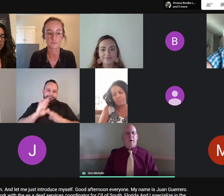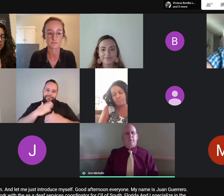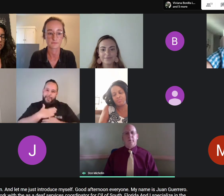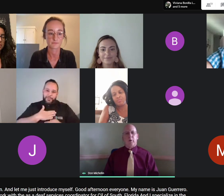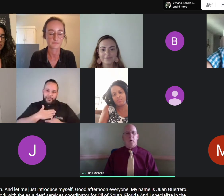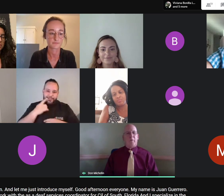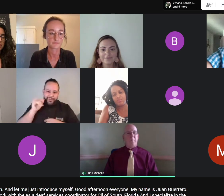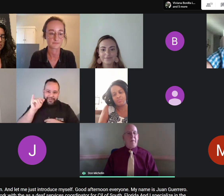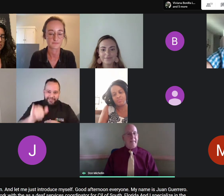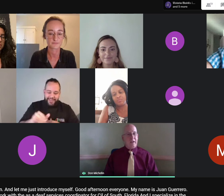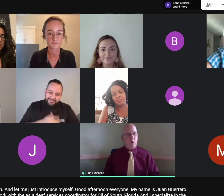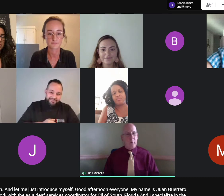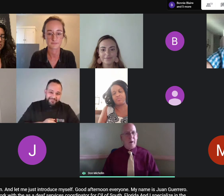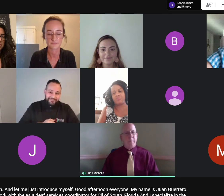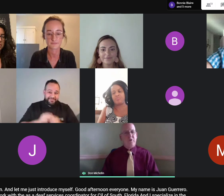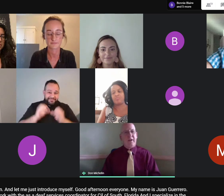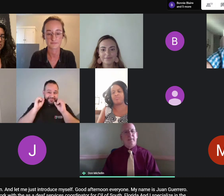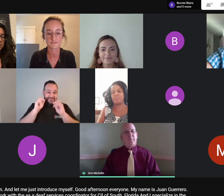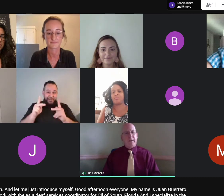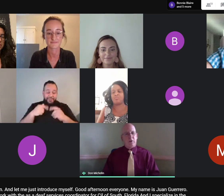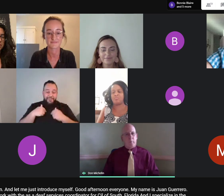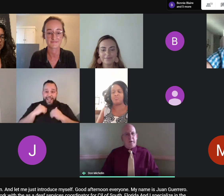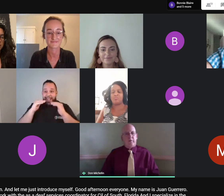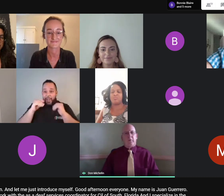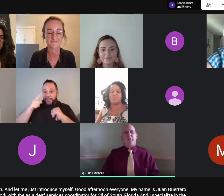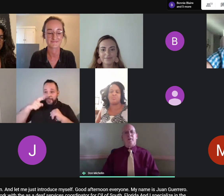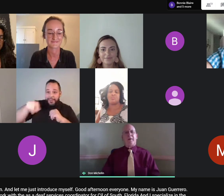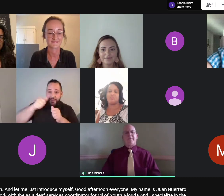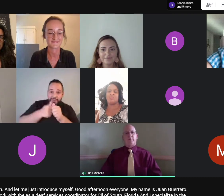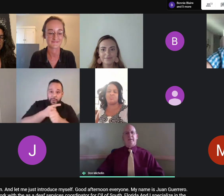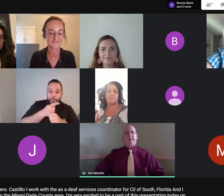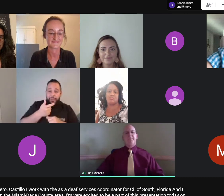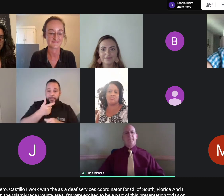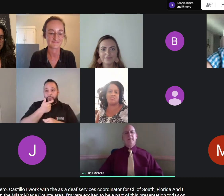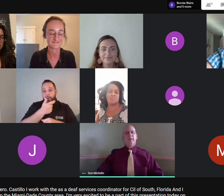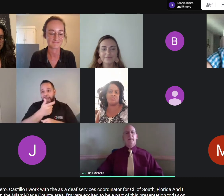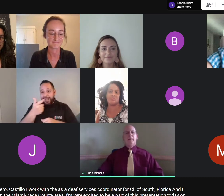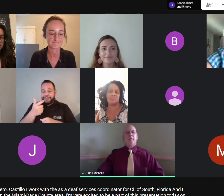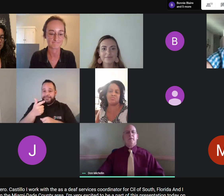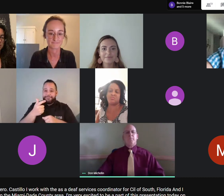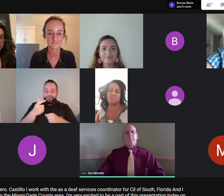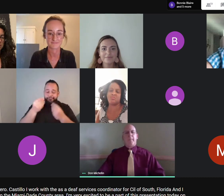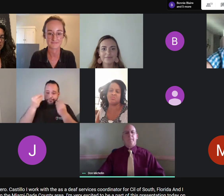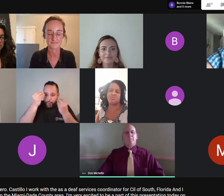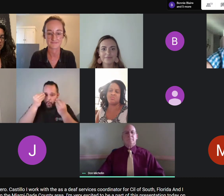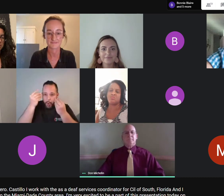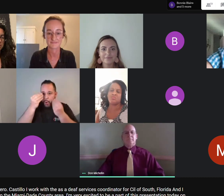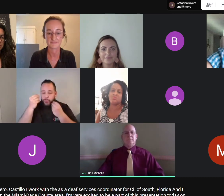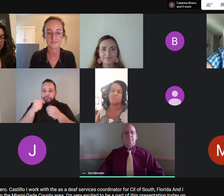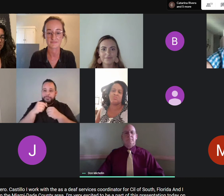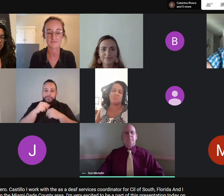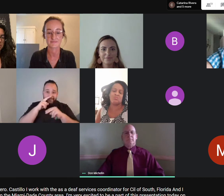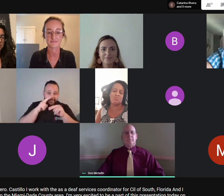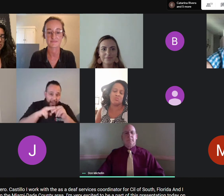everyone for, for providing the interpreter. I appreciate the interpreting services that we have here today.